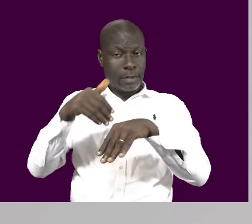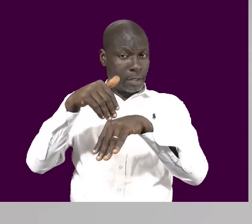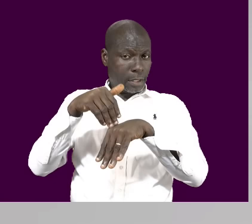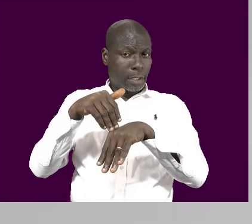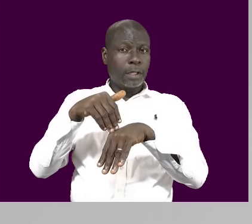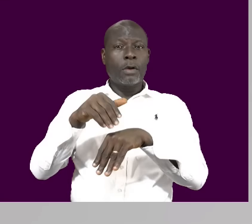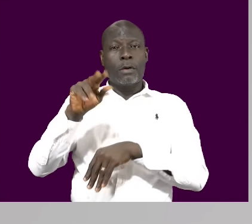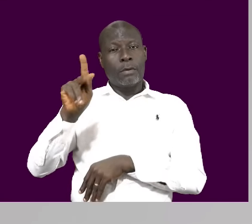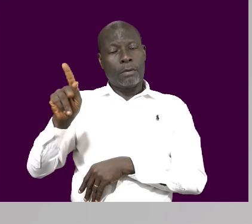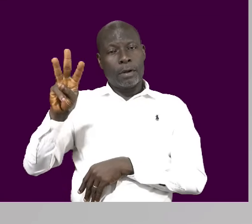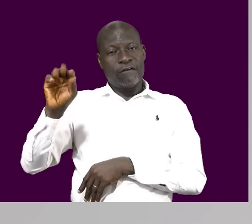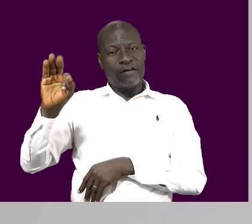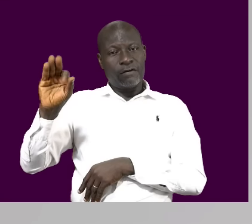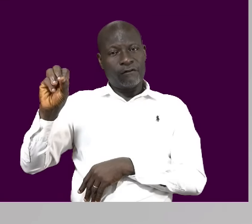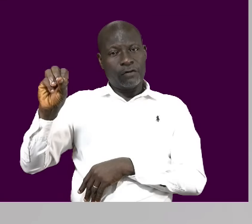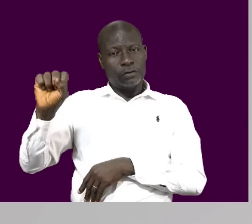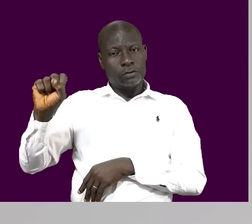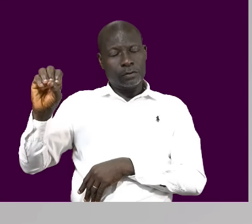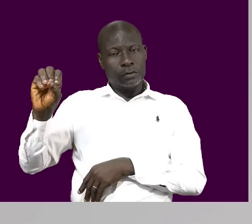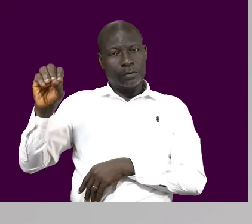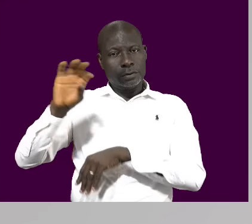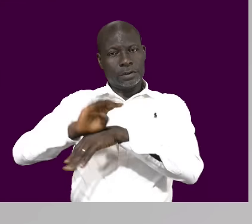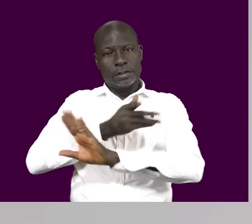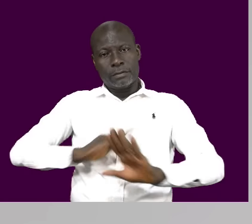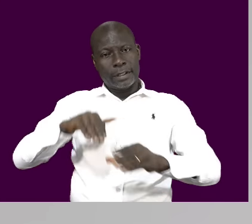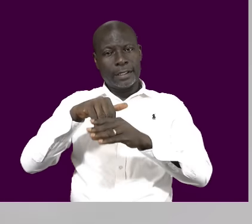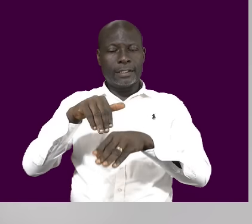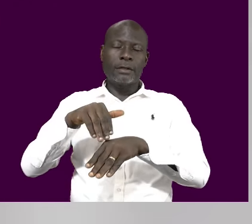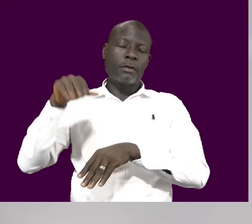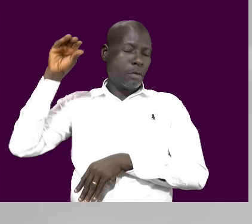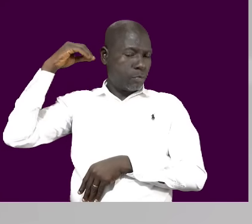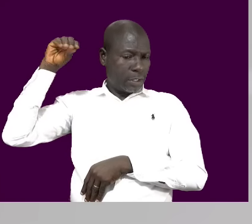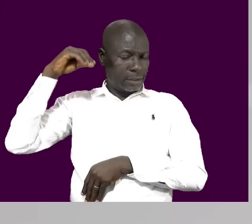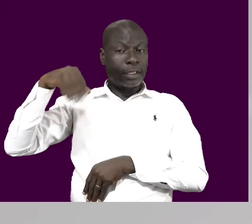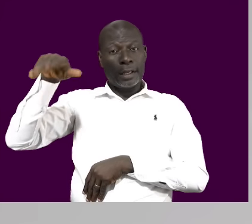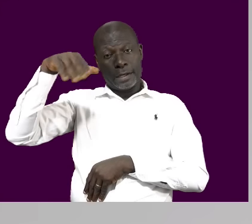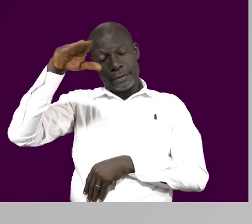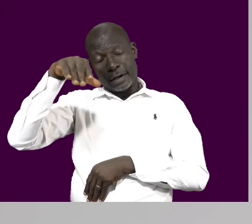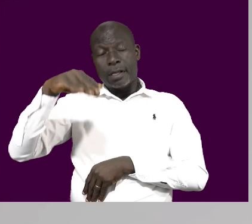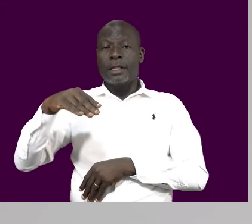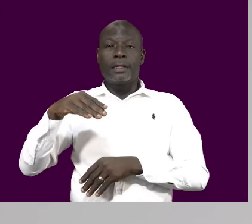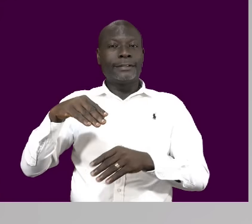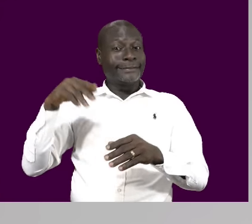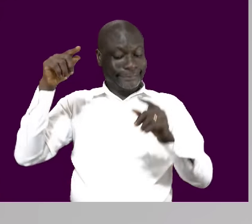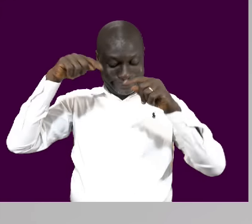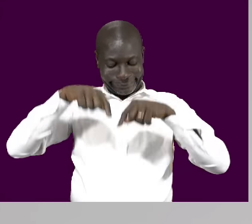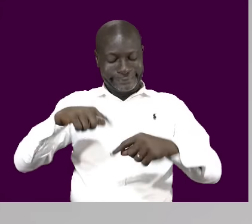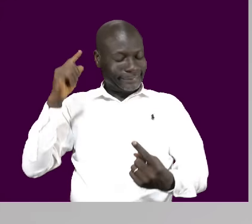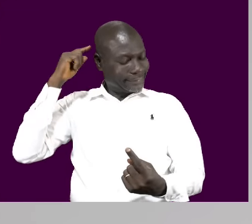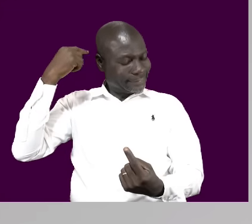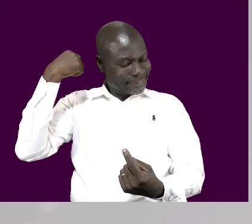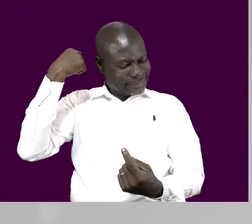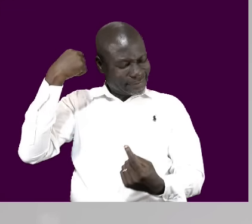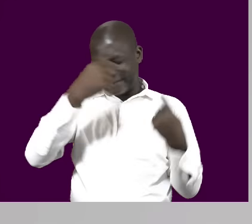ewo kwabrafo so Church of Christ. Na yedi dwuma no ade abesi ene anopai a yedi dwuma die ne nyina